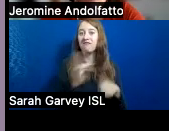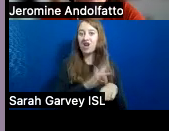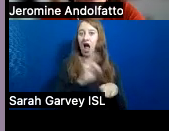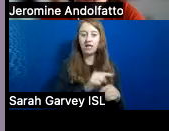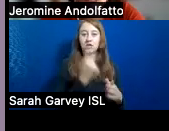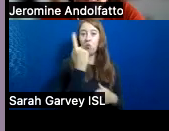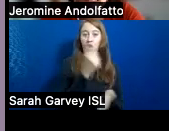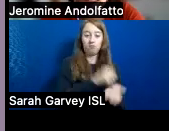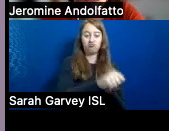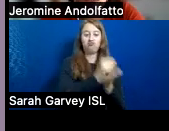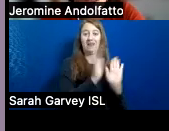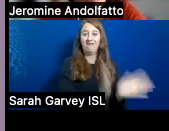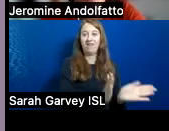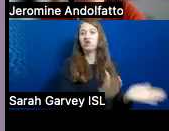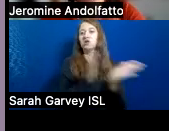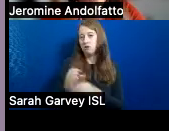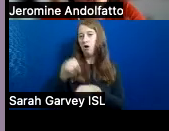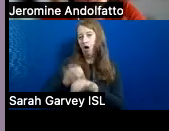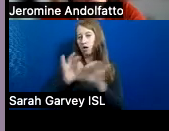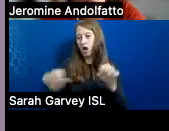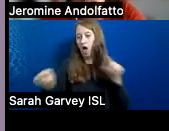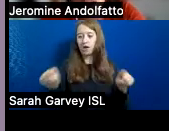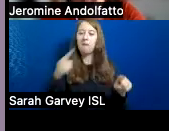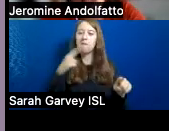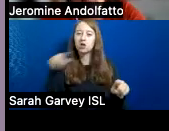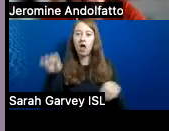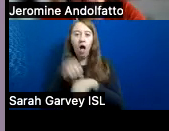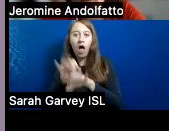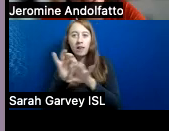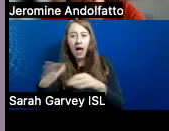And the online version is the most complete one.